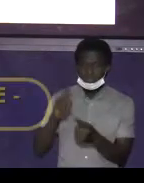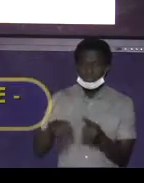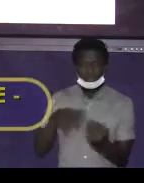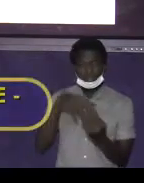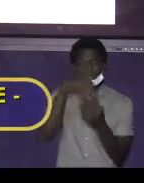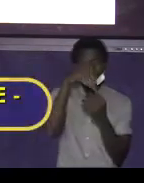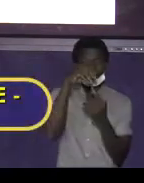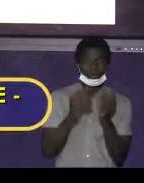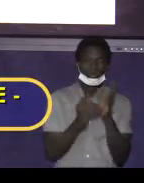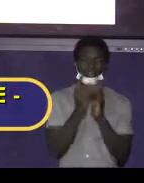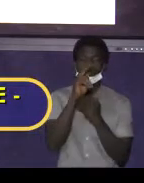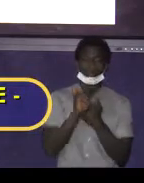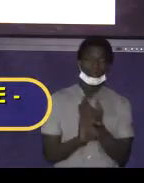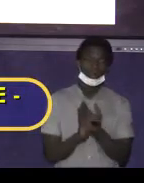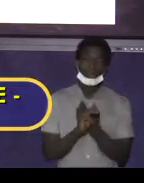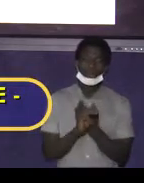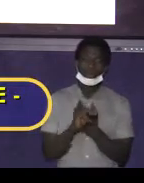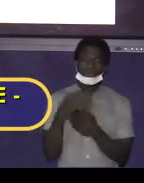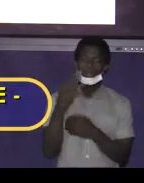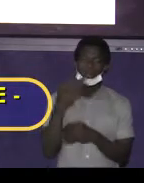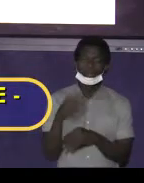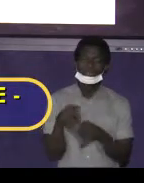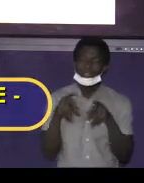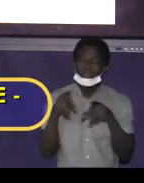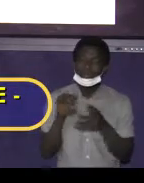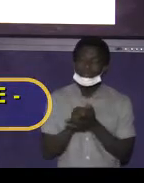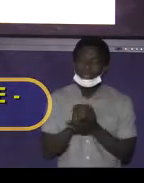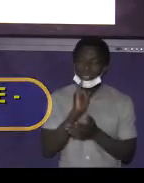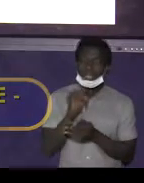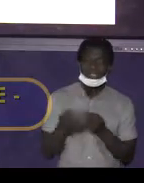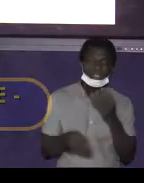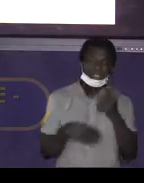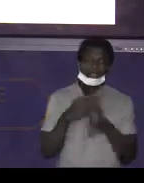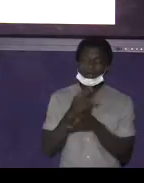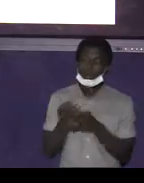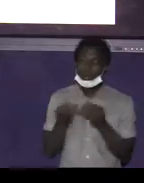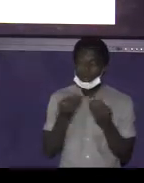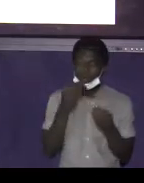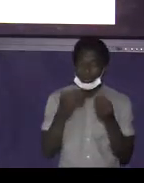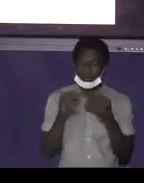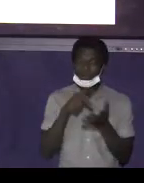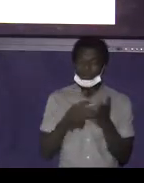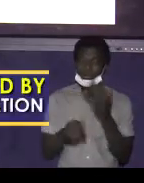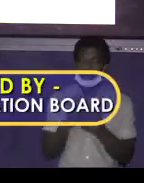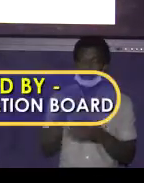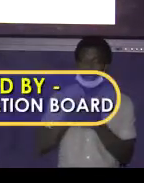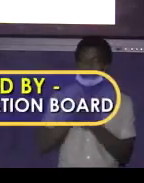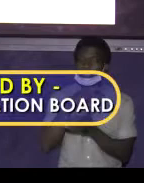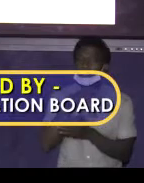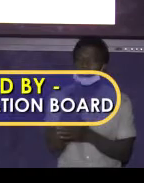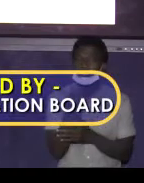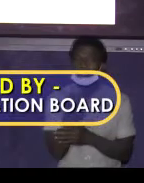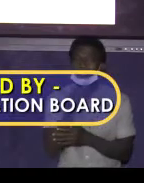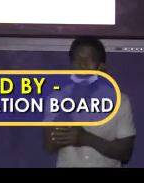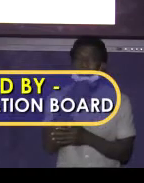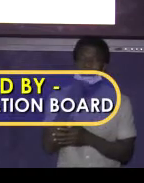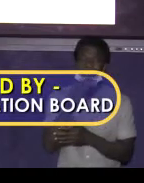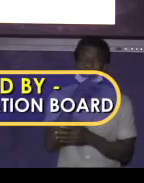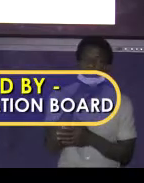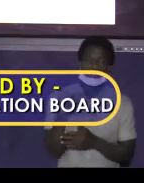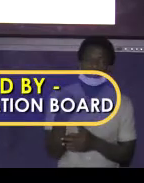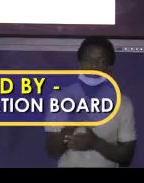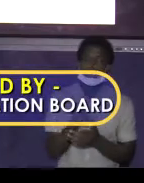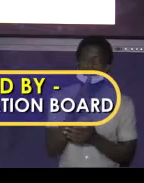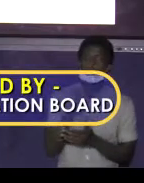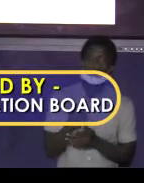support development of the people. That's World Food Program. That's another agency of UN